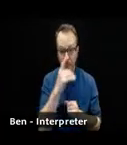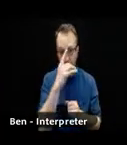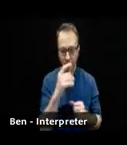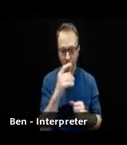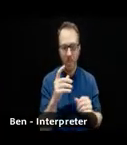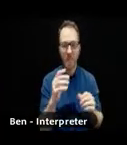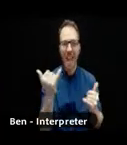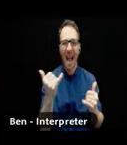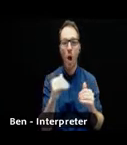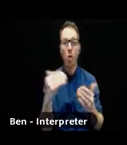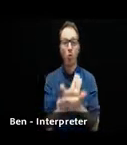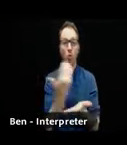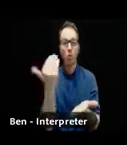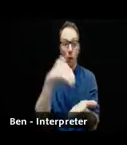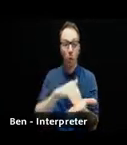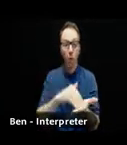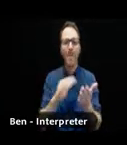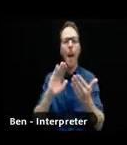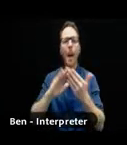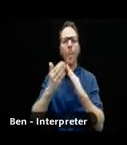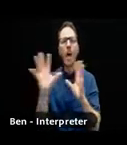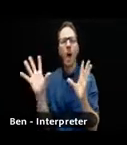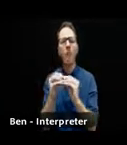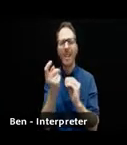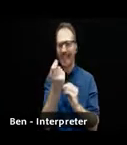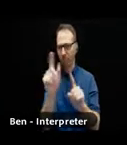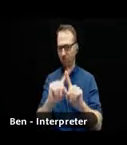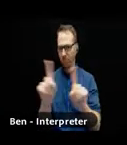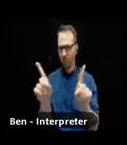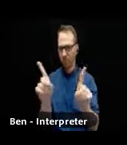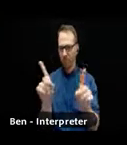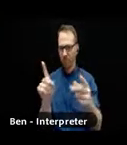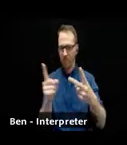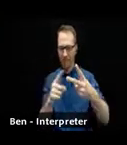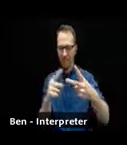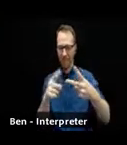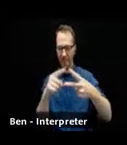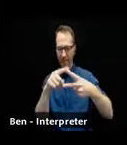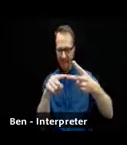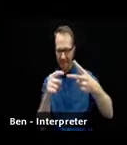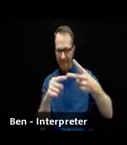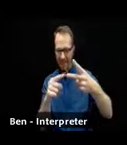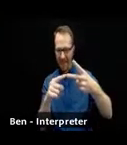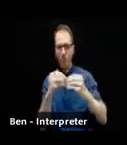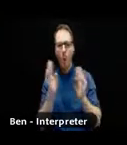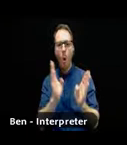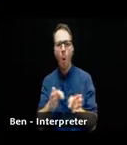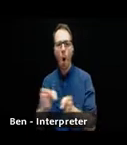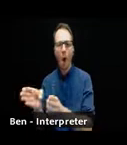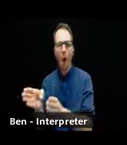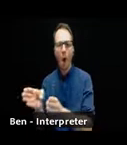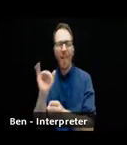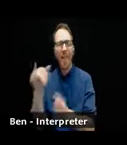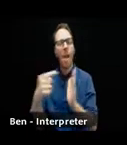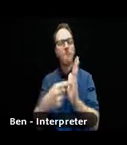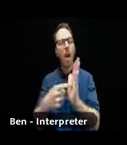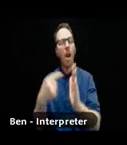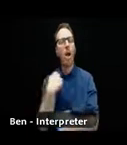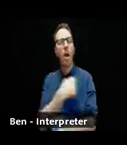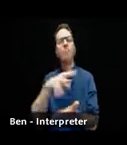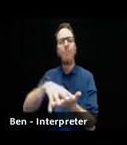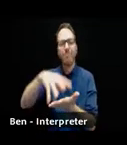Restorative community conferencing is slightly different in that there's more of an order of speaking. This is a model that we learned and